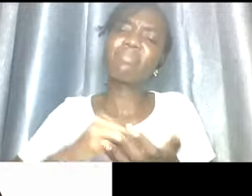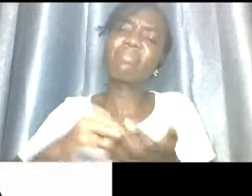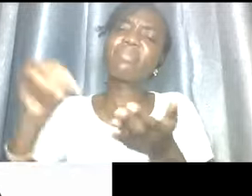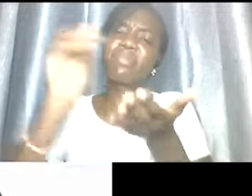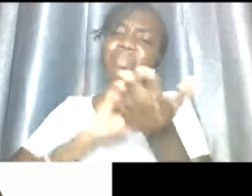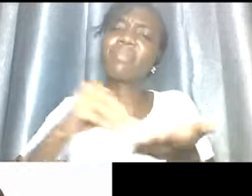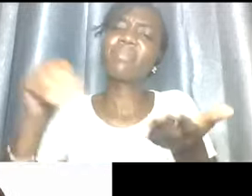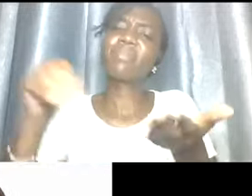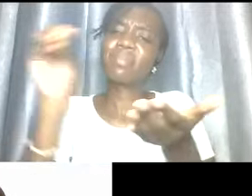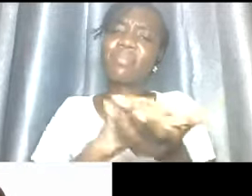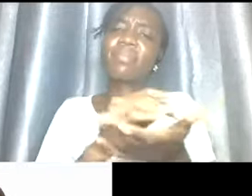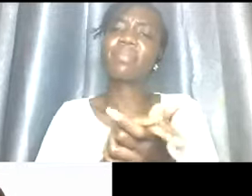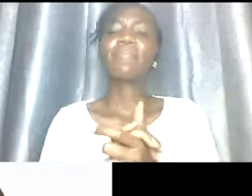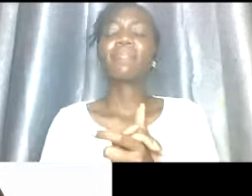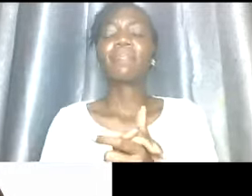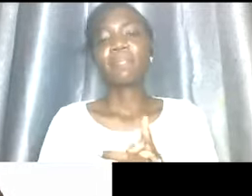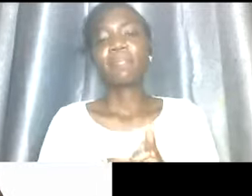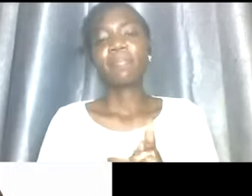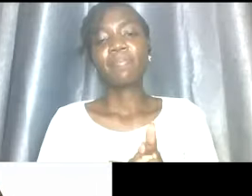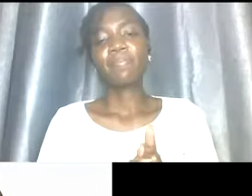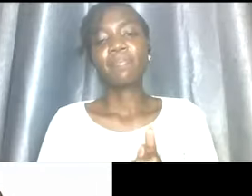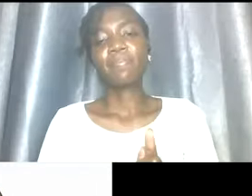over again.